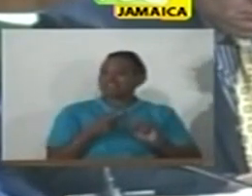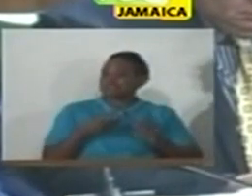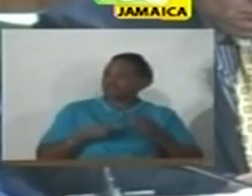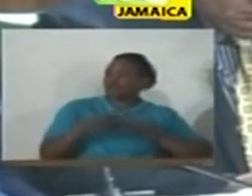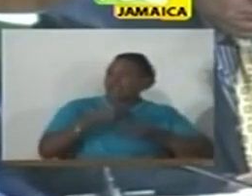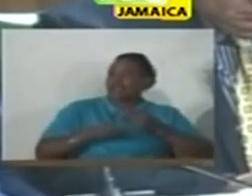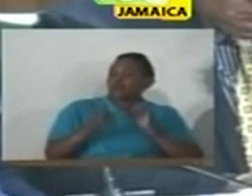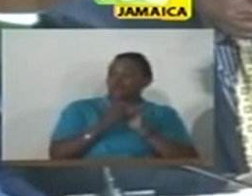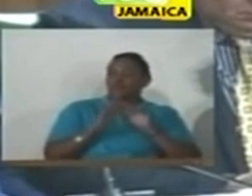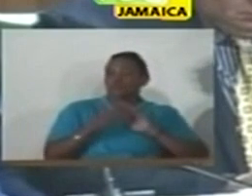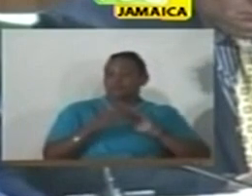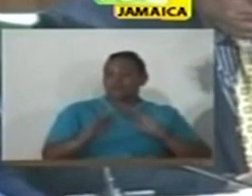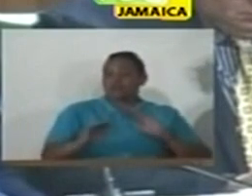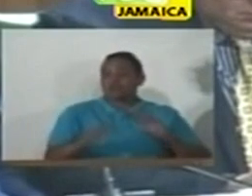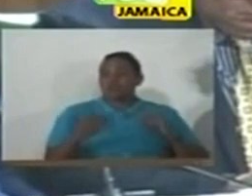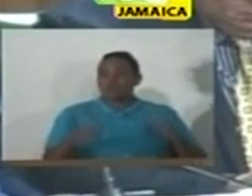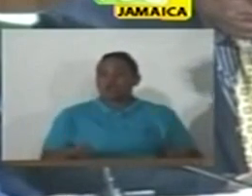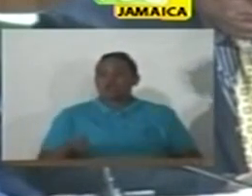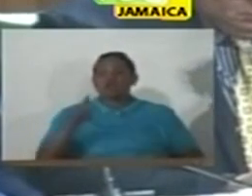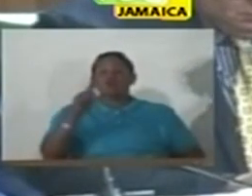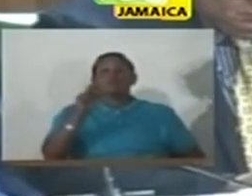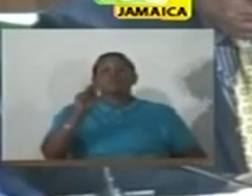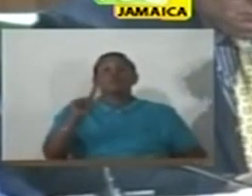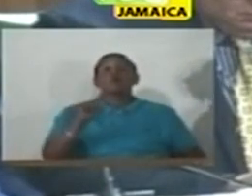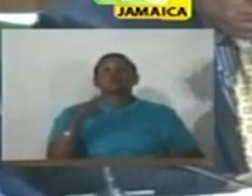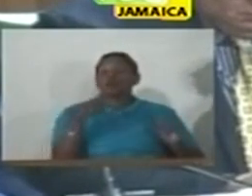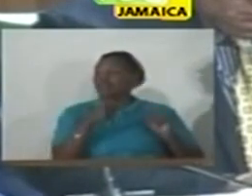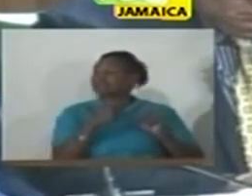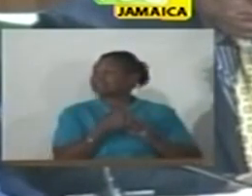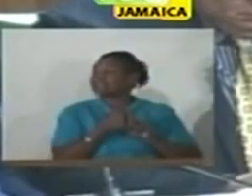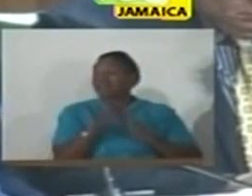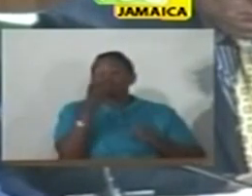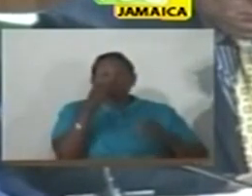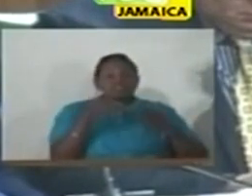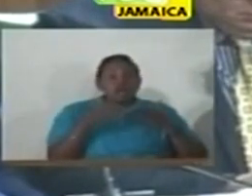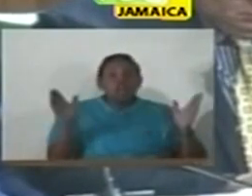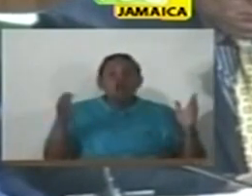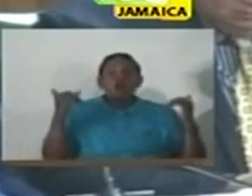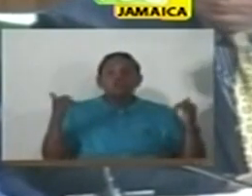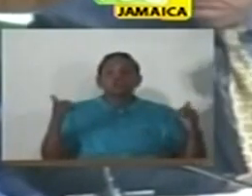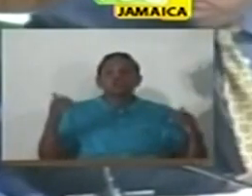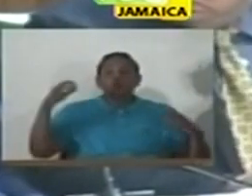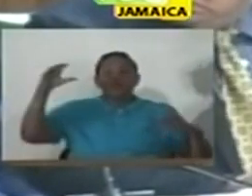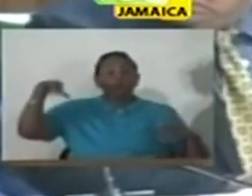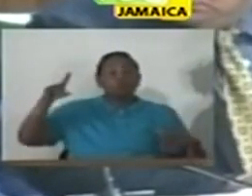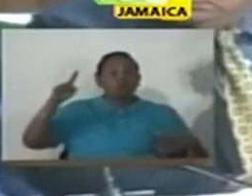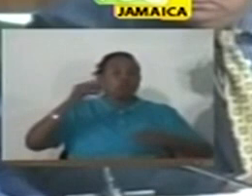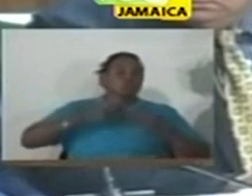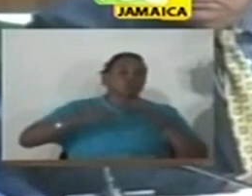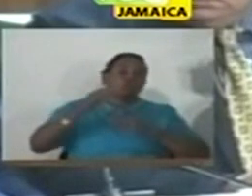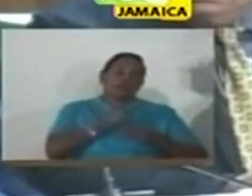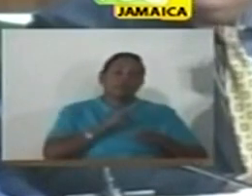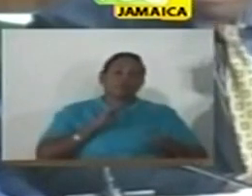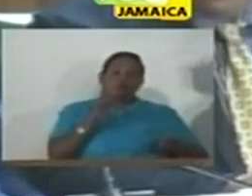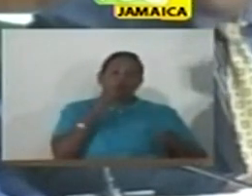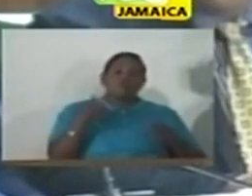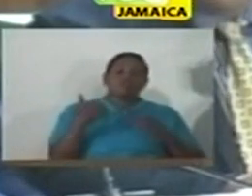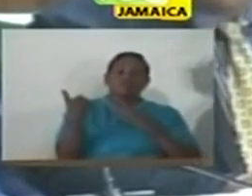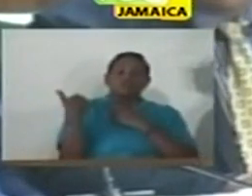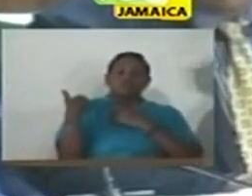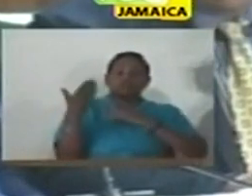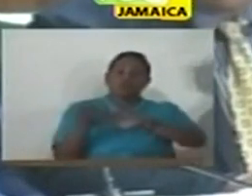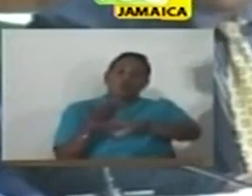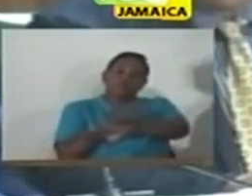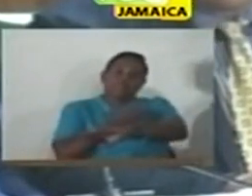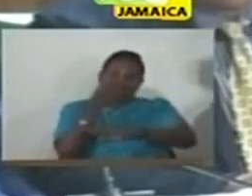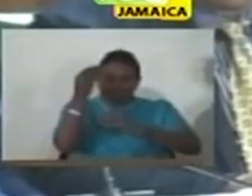Jamaica. The portal, Mr. Speaker, was recently launched and is housed at the Trade Board, which has the responsibility of updating the